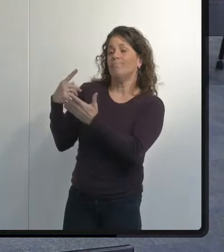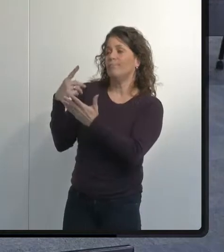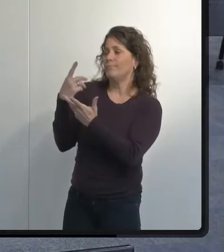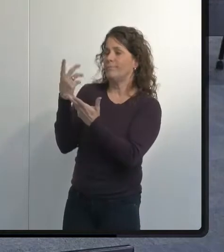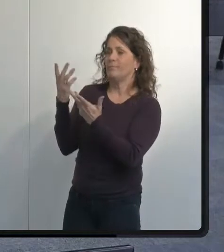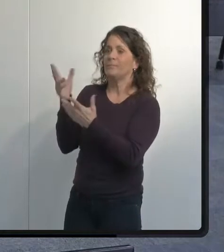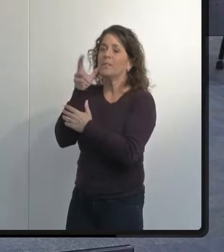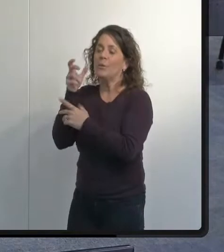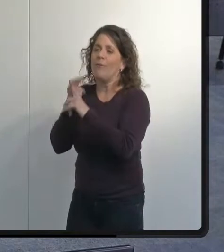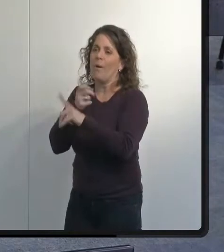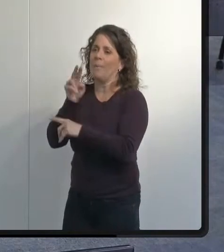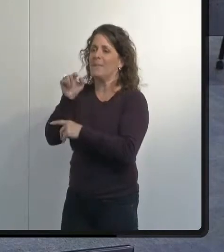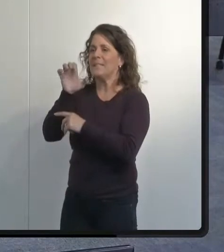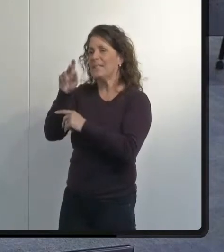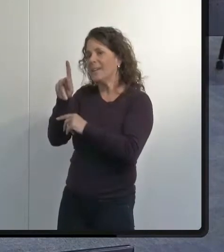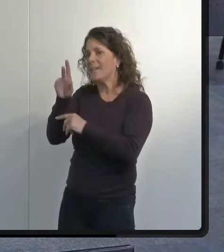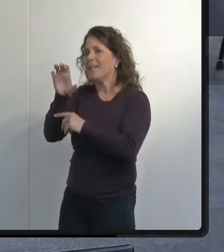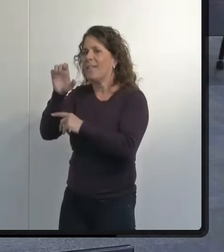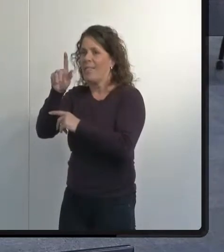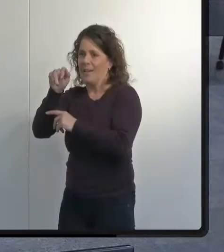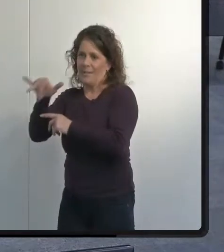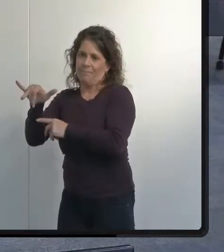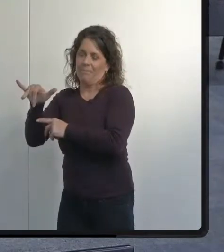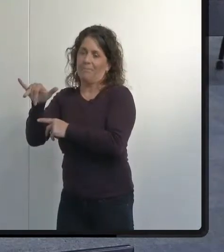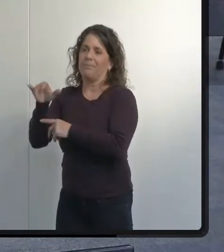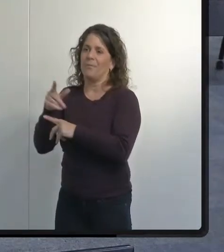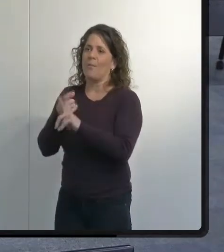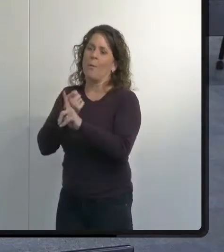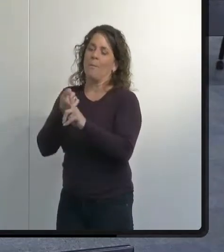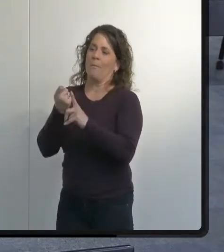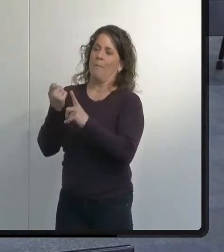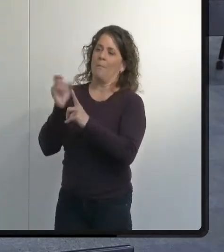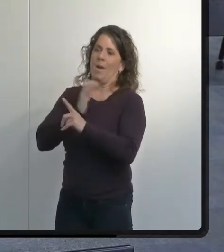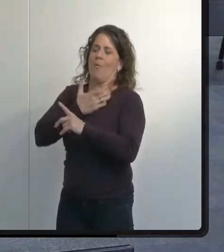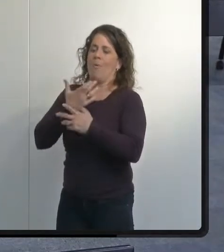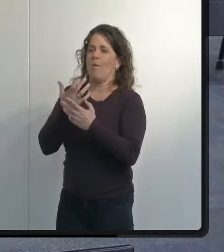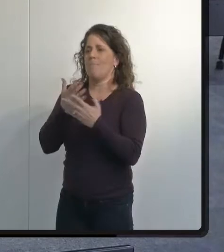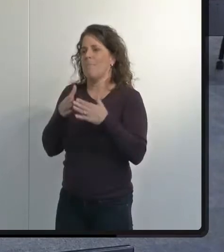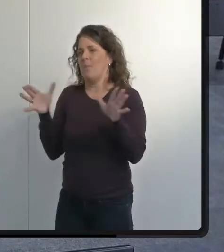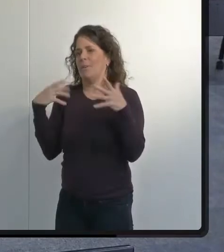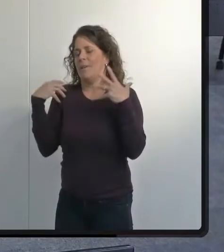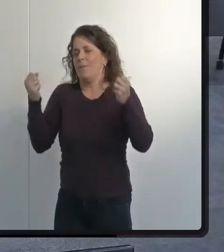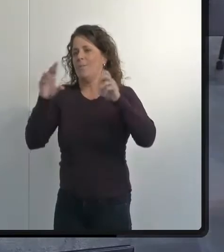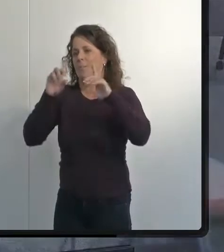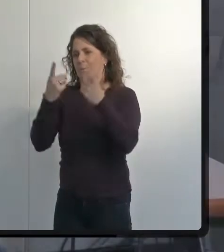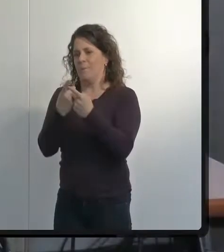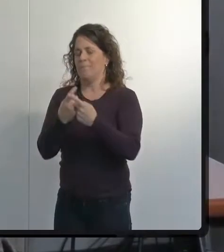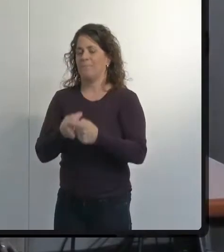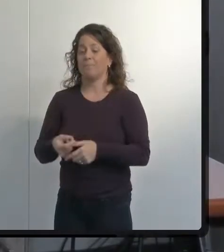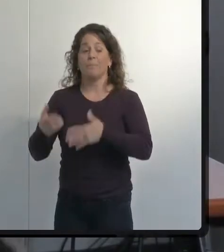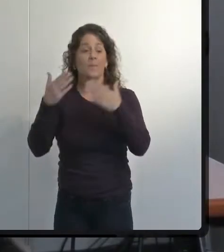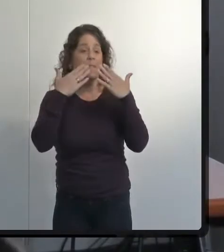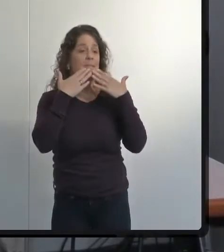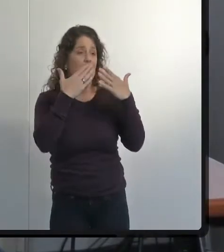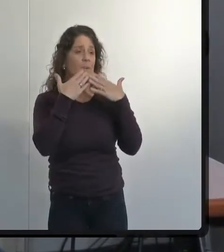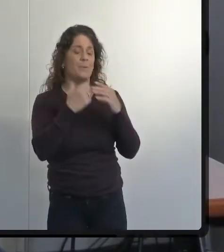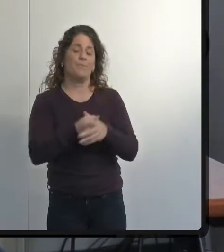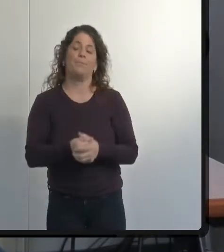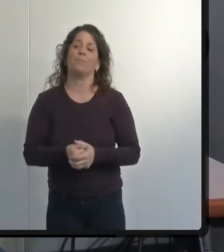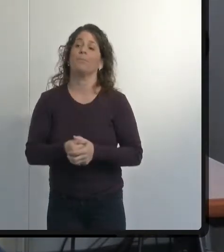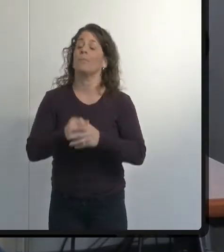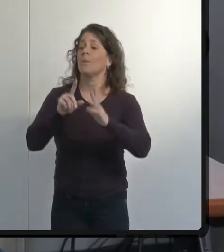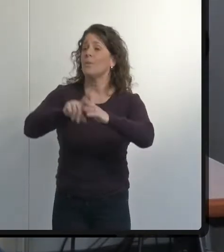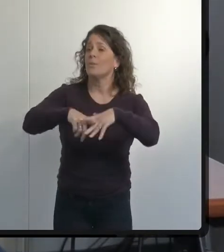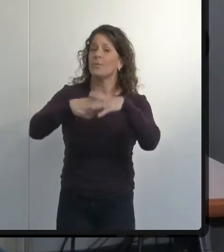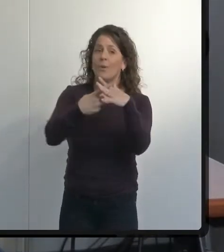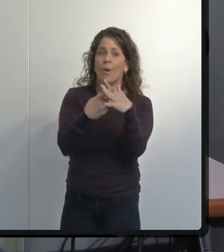Medical Services Director for the county's Public Health Department. Thank you, Supervisor Hart. I want to start by